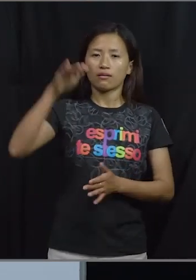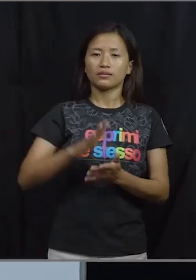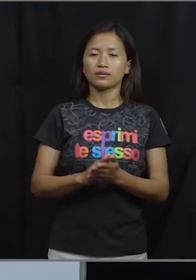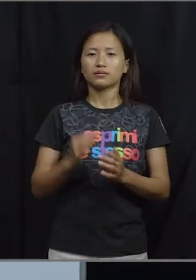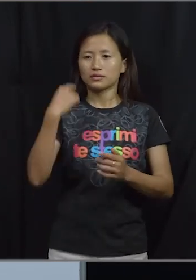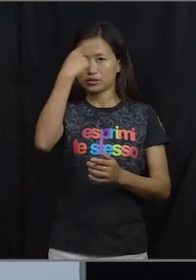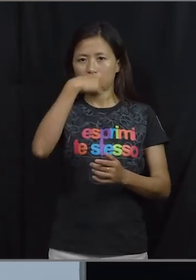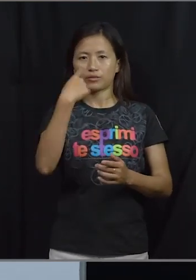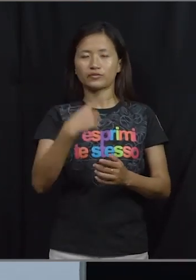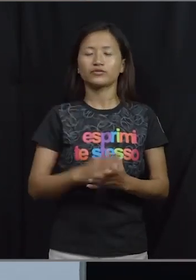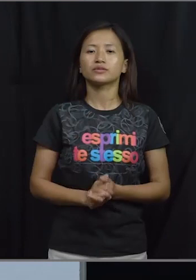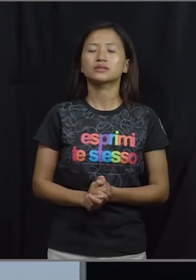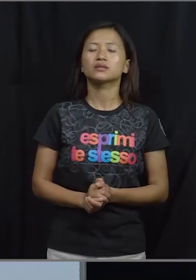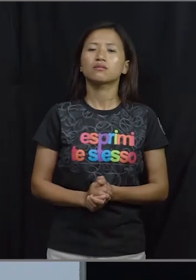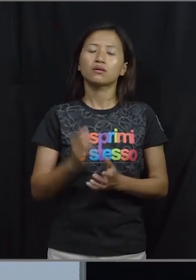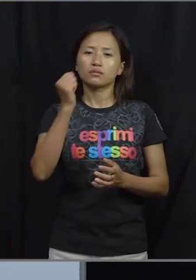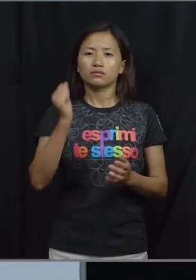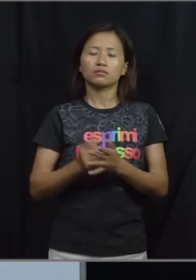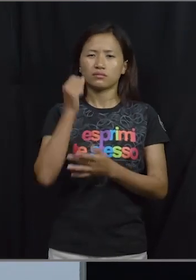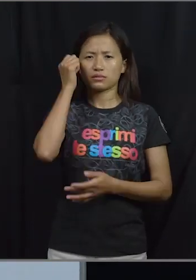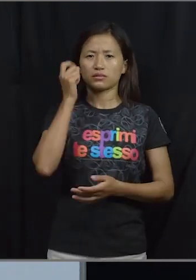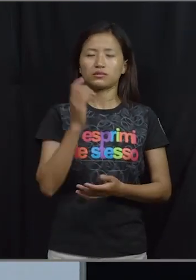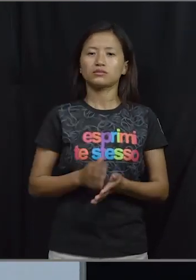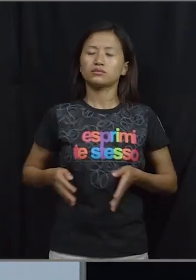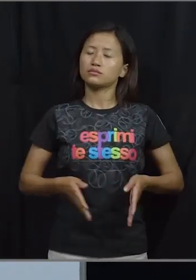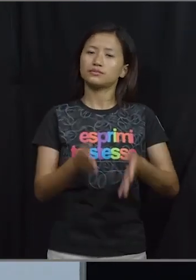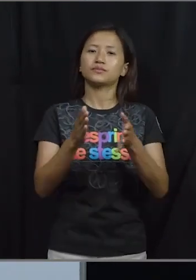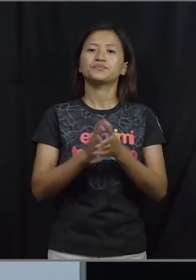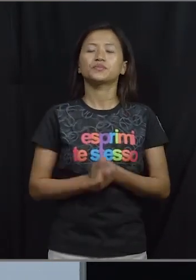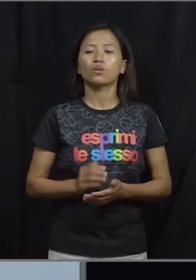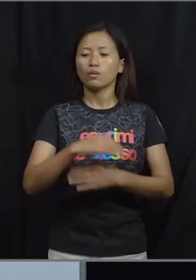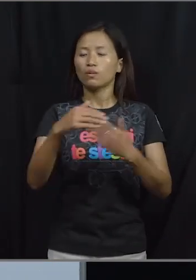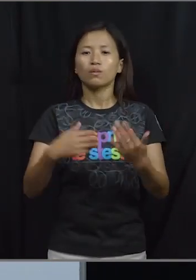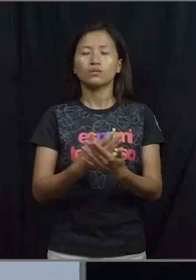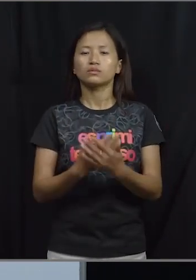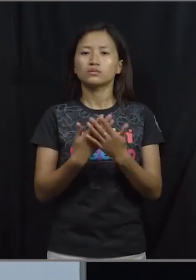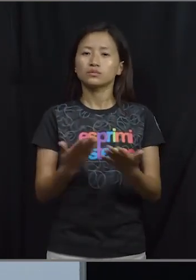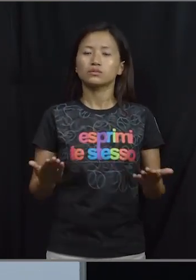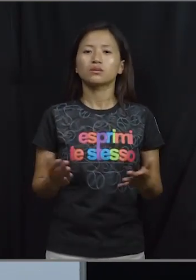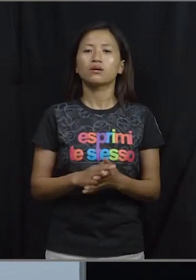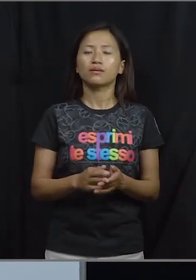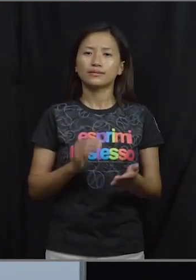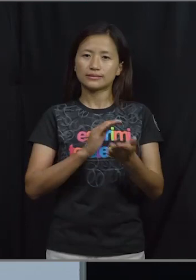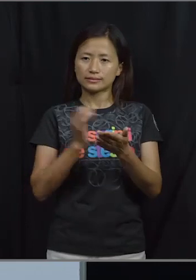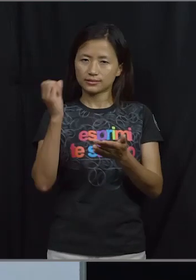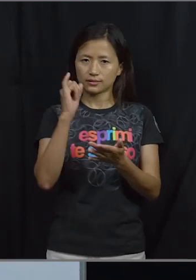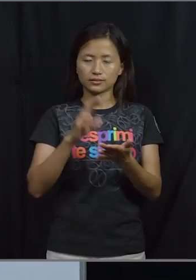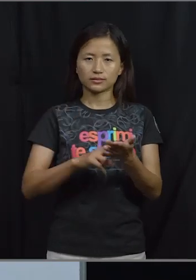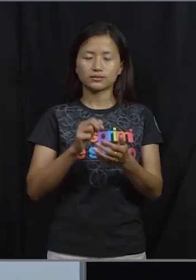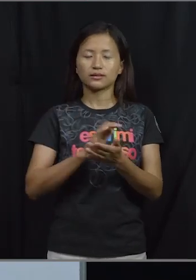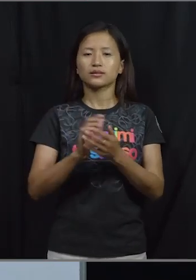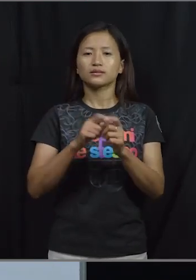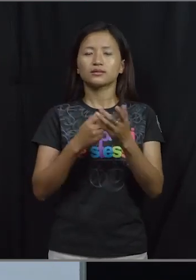of the face, right? So you can understand this way. All those are the inheritance that we have got from